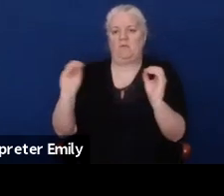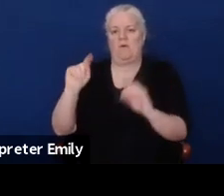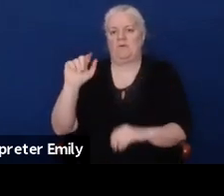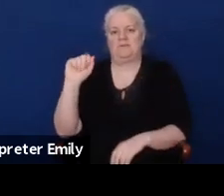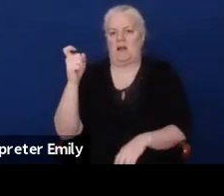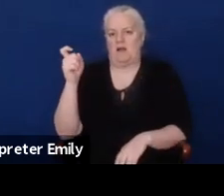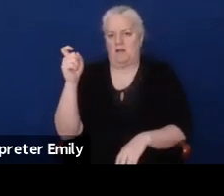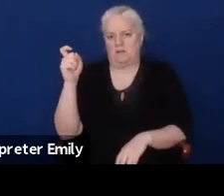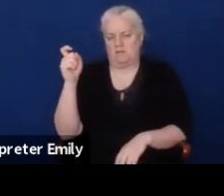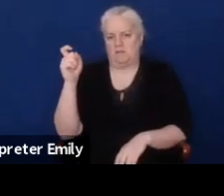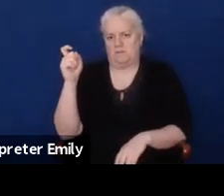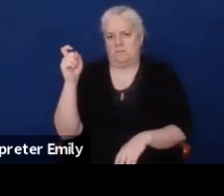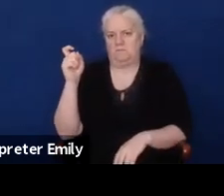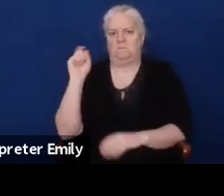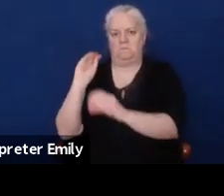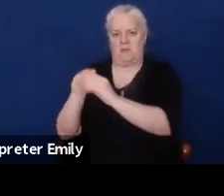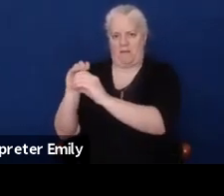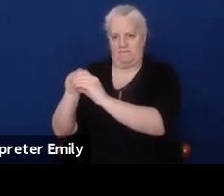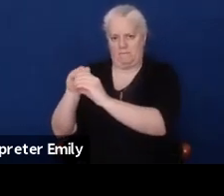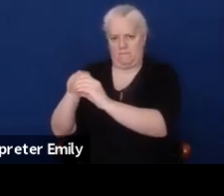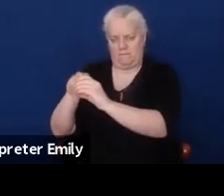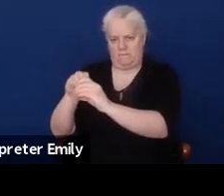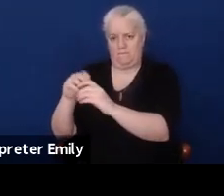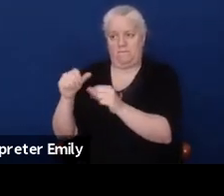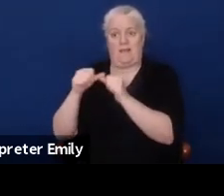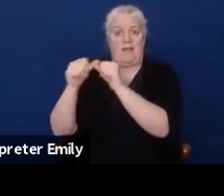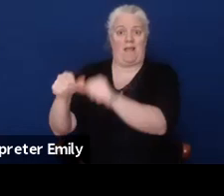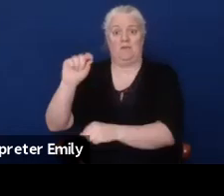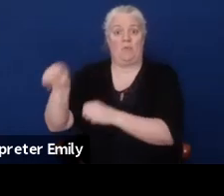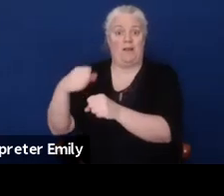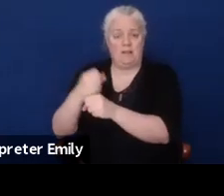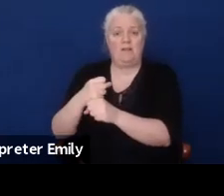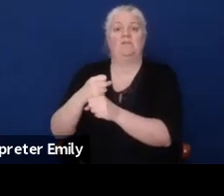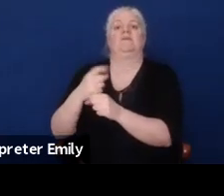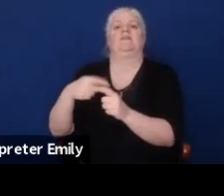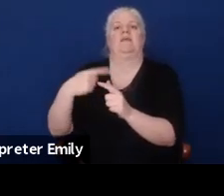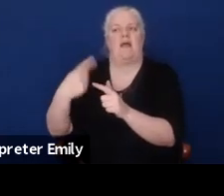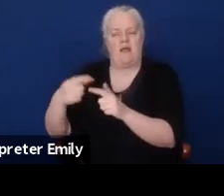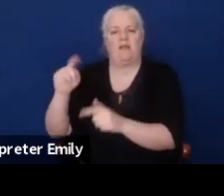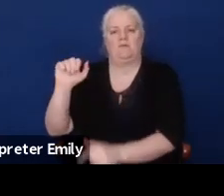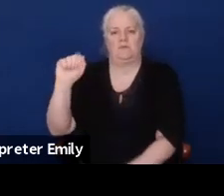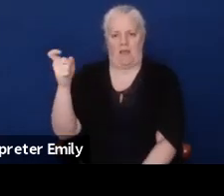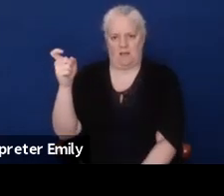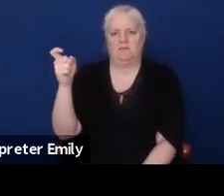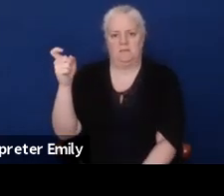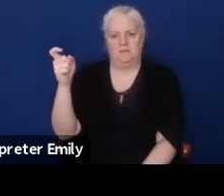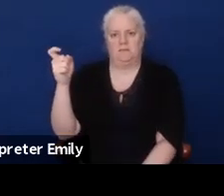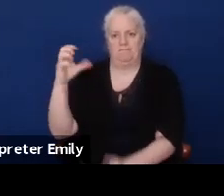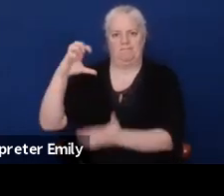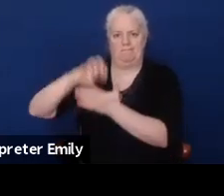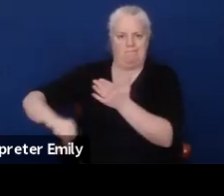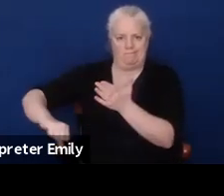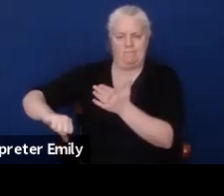tax after you make the withdrawal. So in 20 years, so that tax actually might increase over the years. But in the